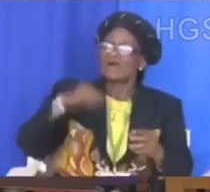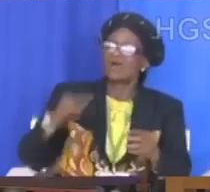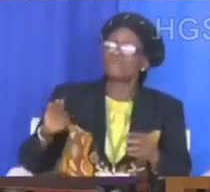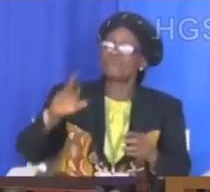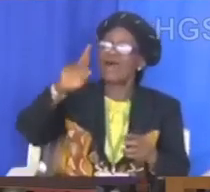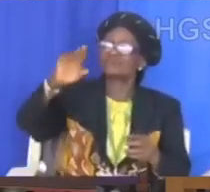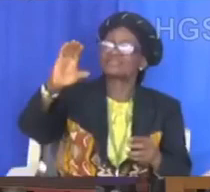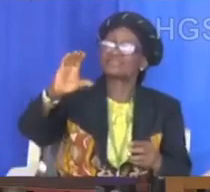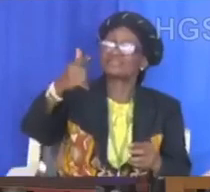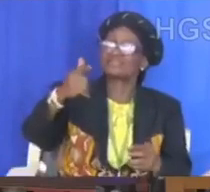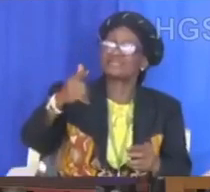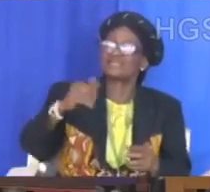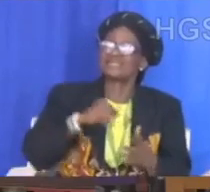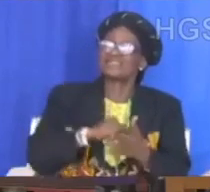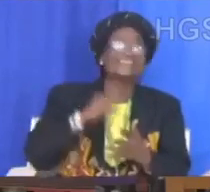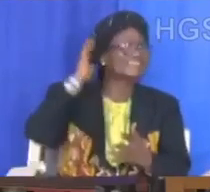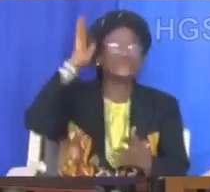of series of joy.